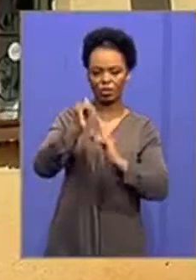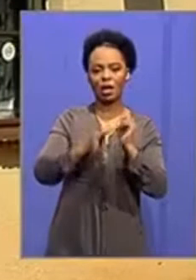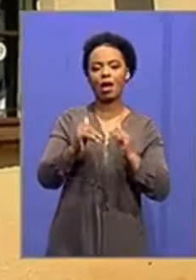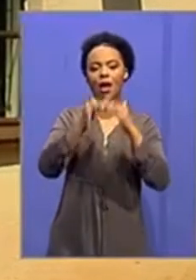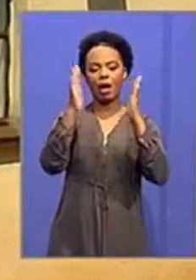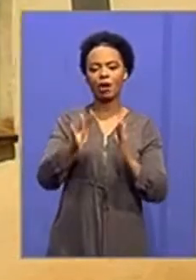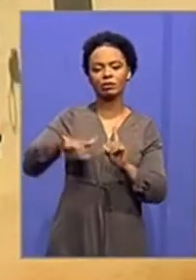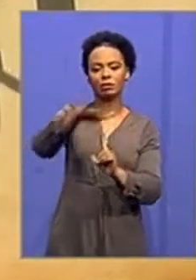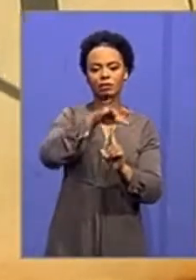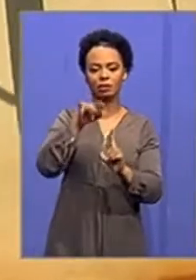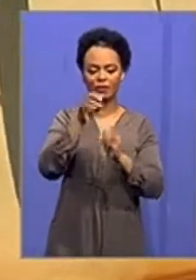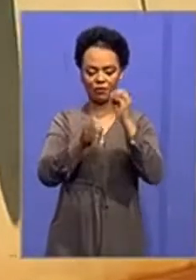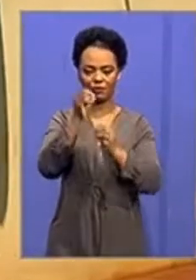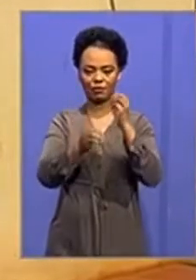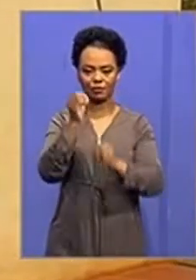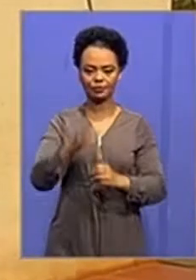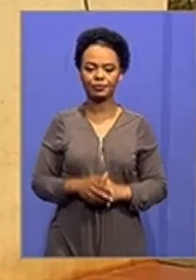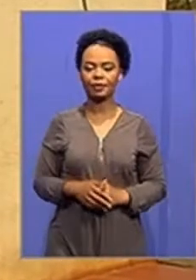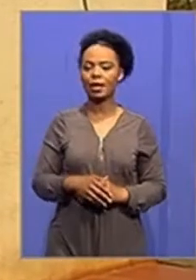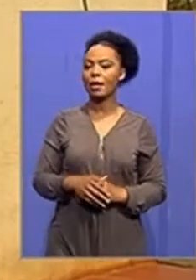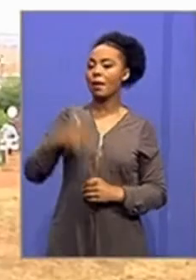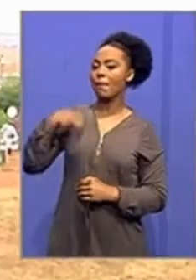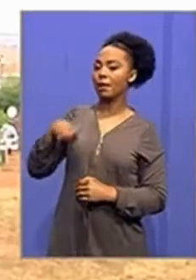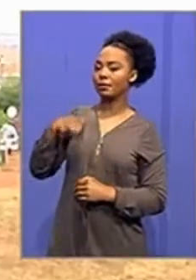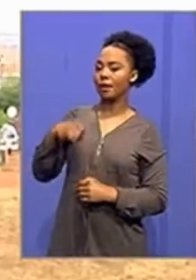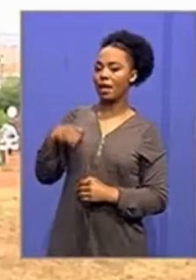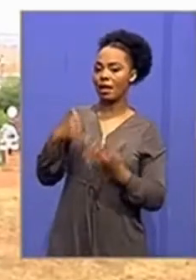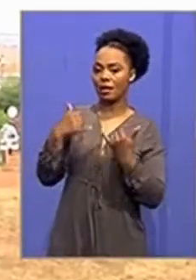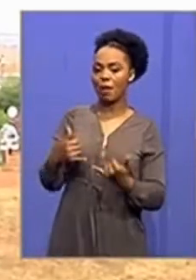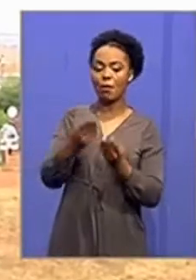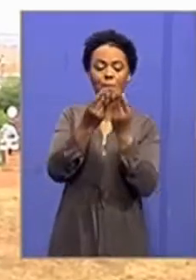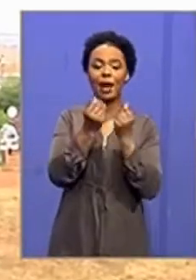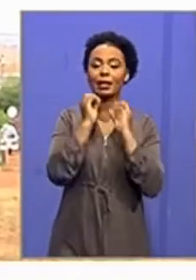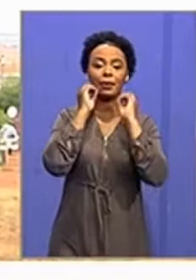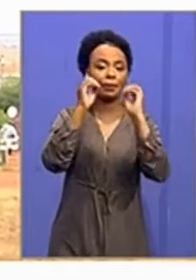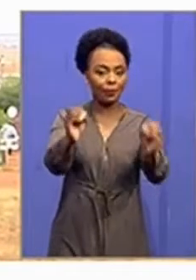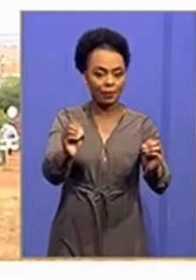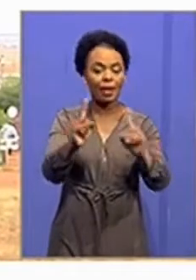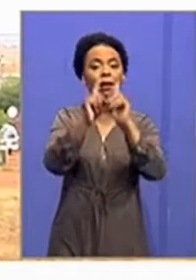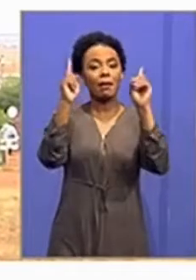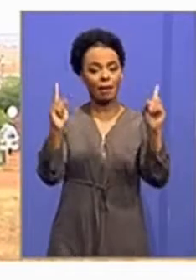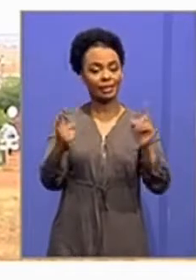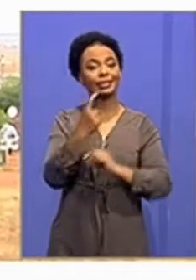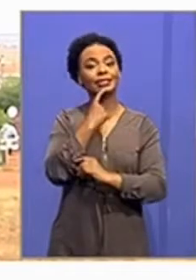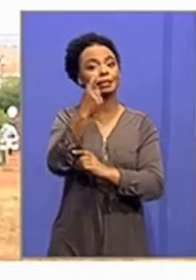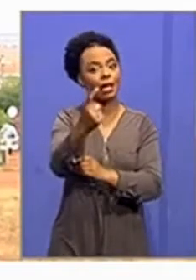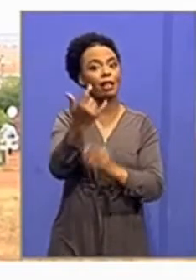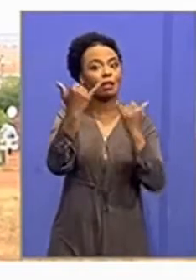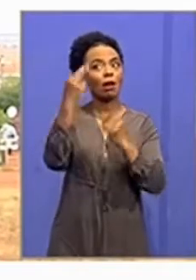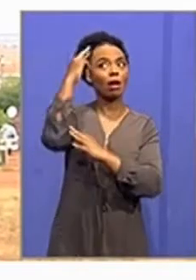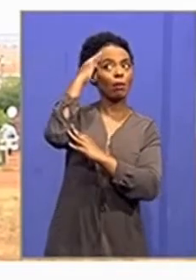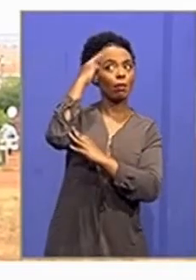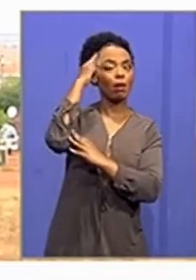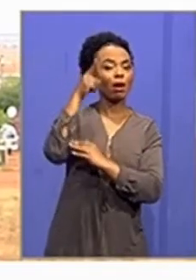As a municipality, we don't have that kind of money. But we can safely say, remember, we depend